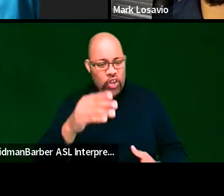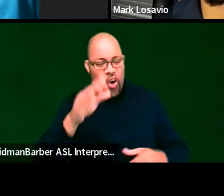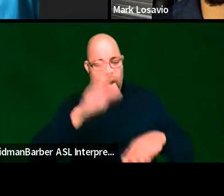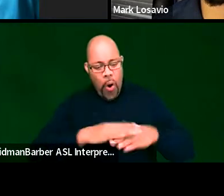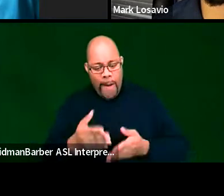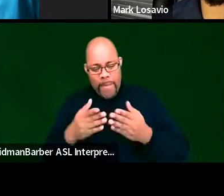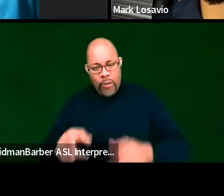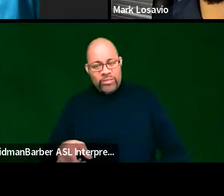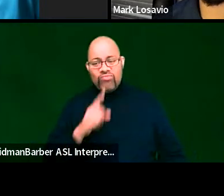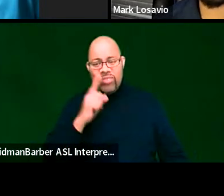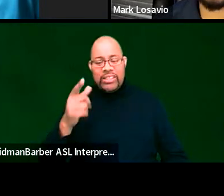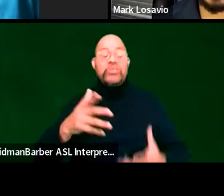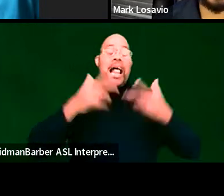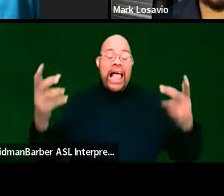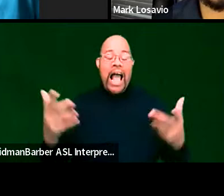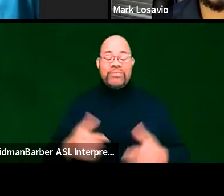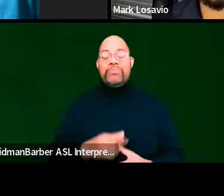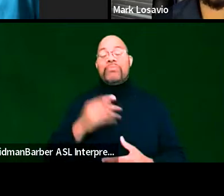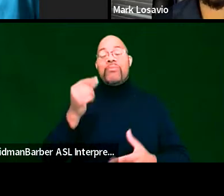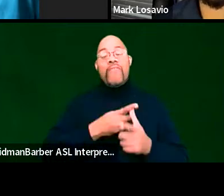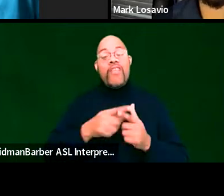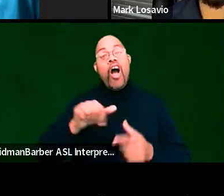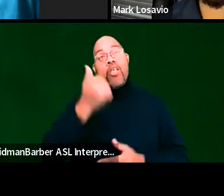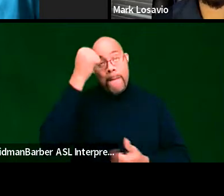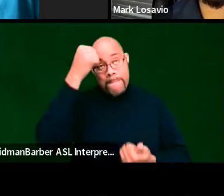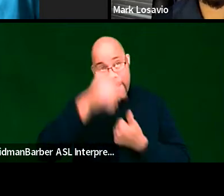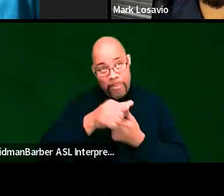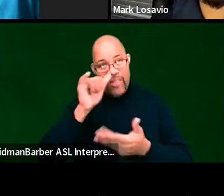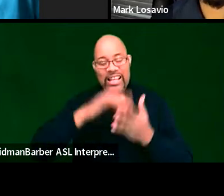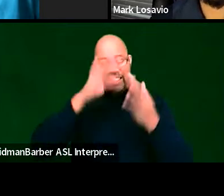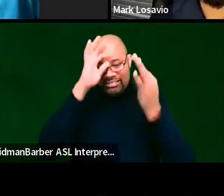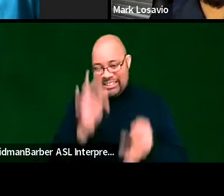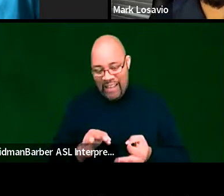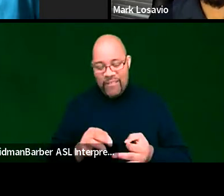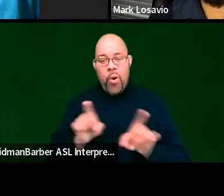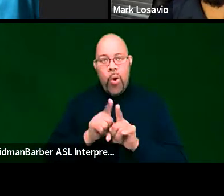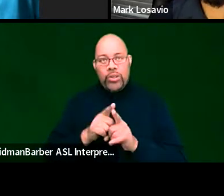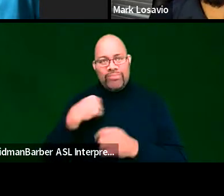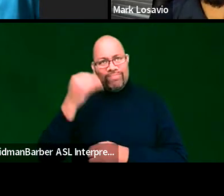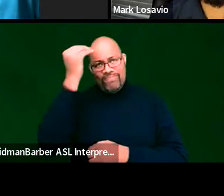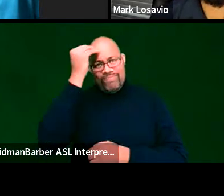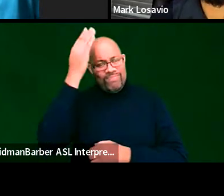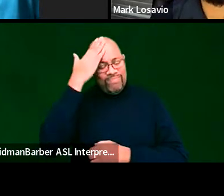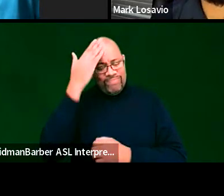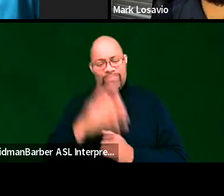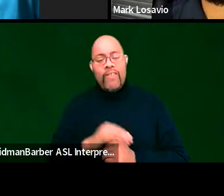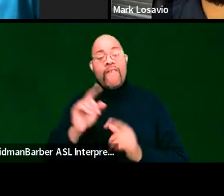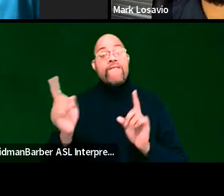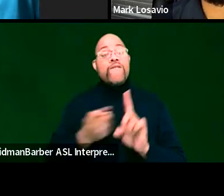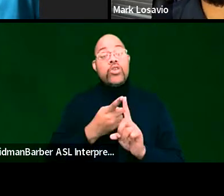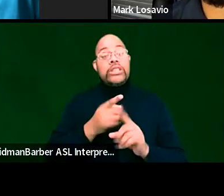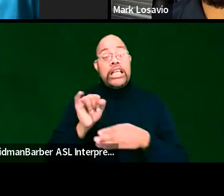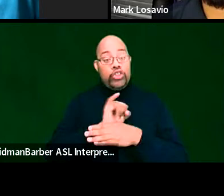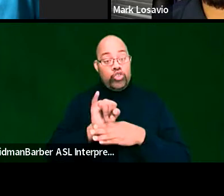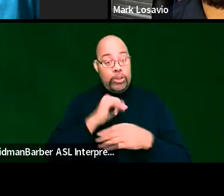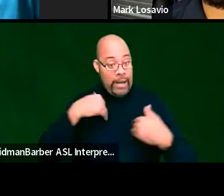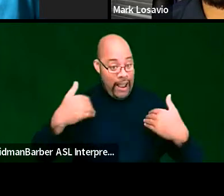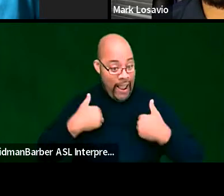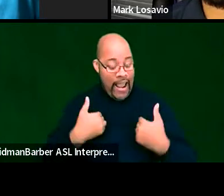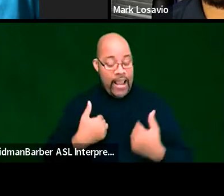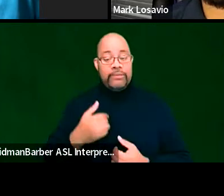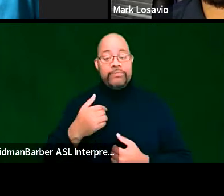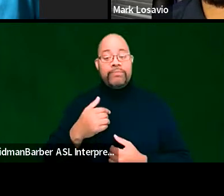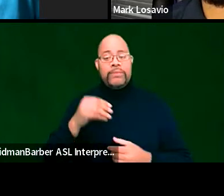of the boat. Like it was a lot. And then another memory that definitely also lives in my mind is the first internship I had was